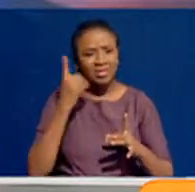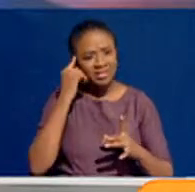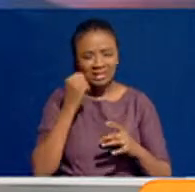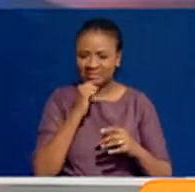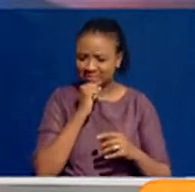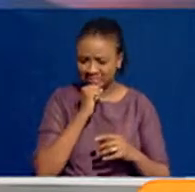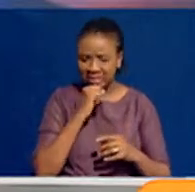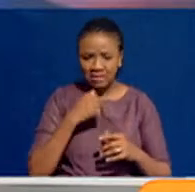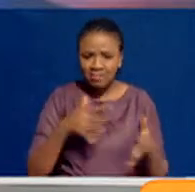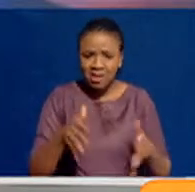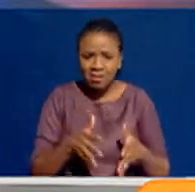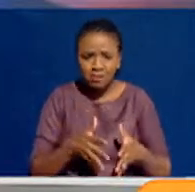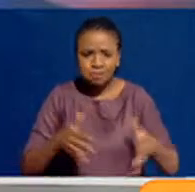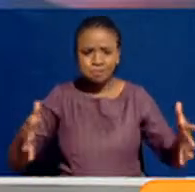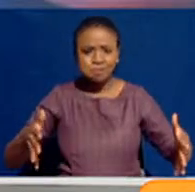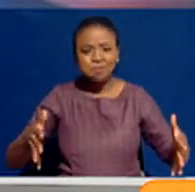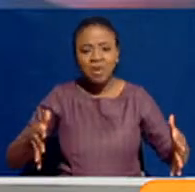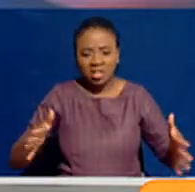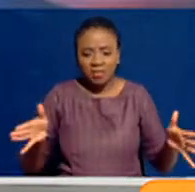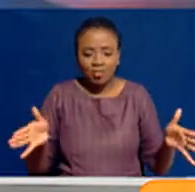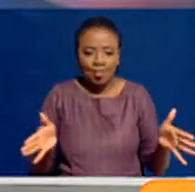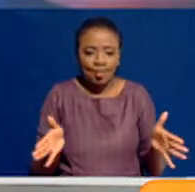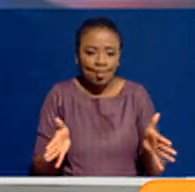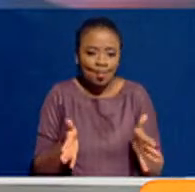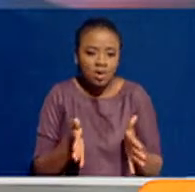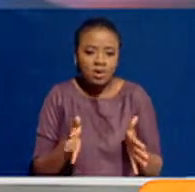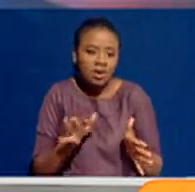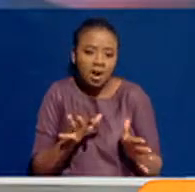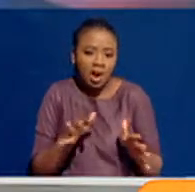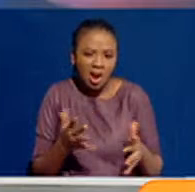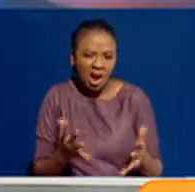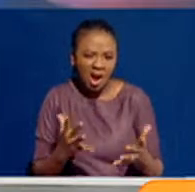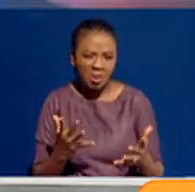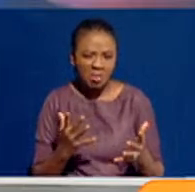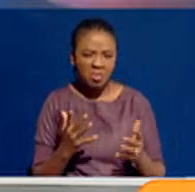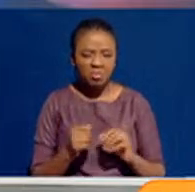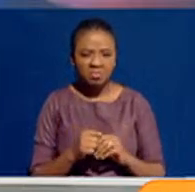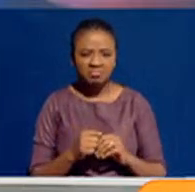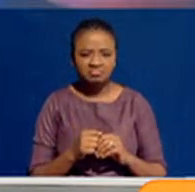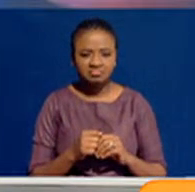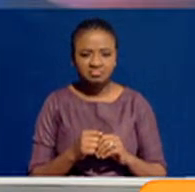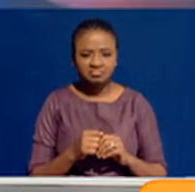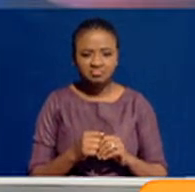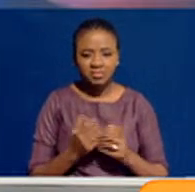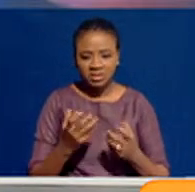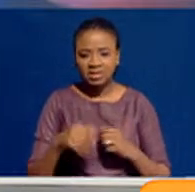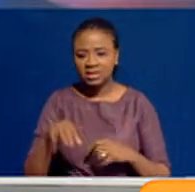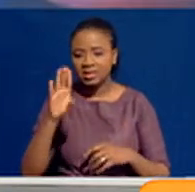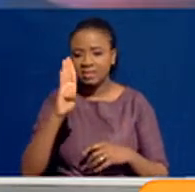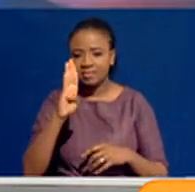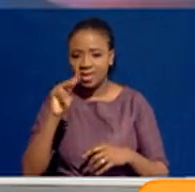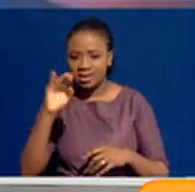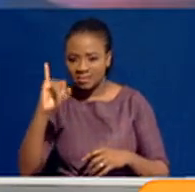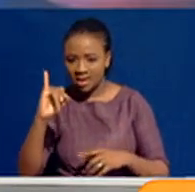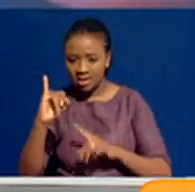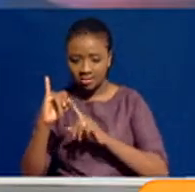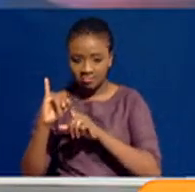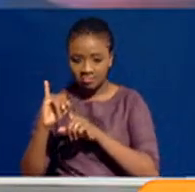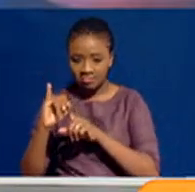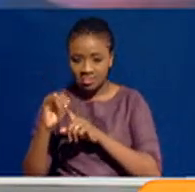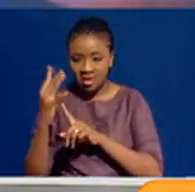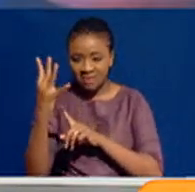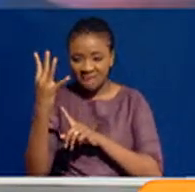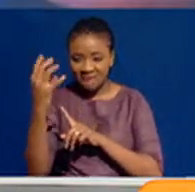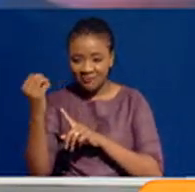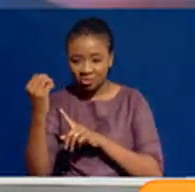surgery, which might be an option for an adult with a body mass index BMI of 40 or